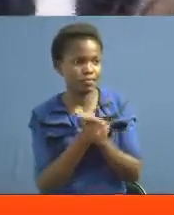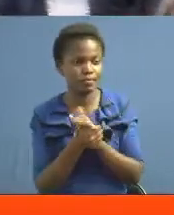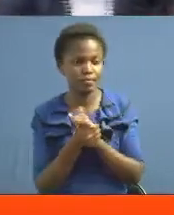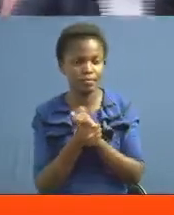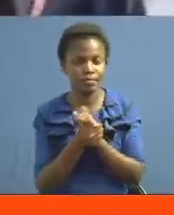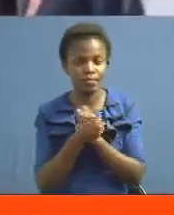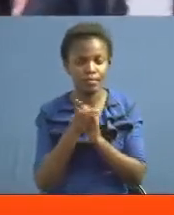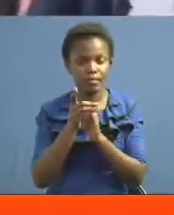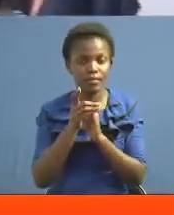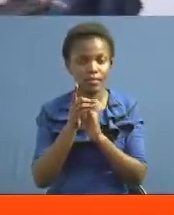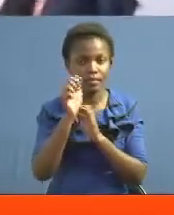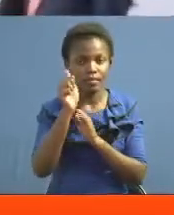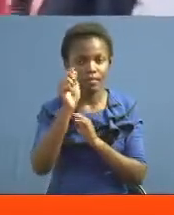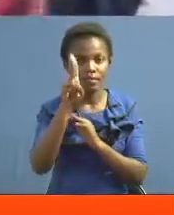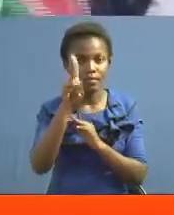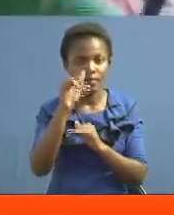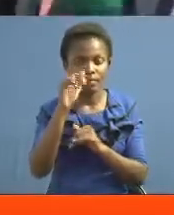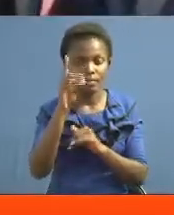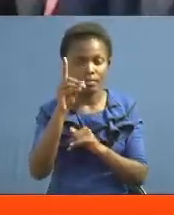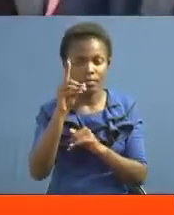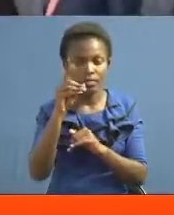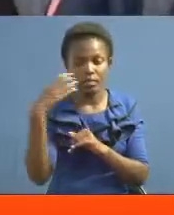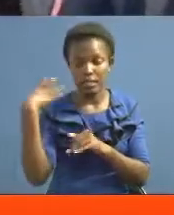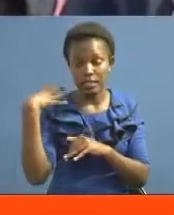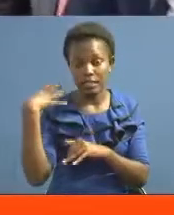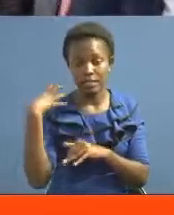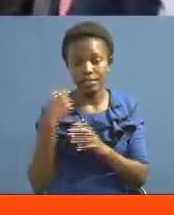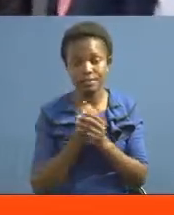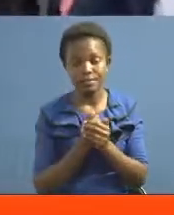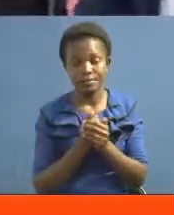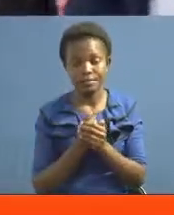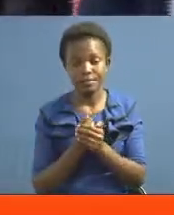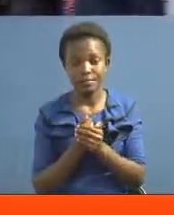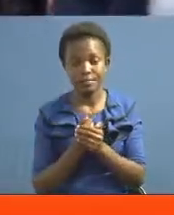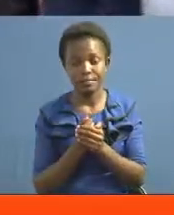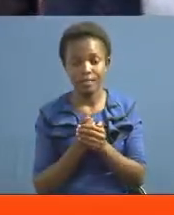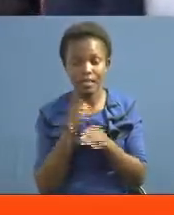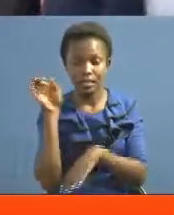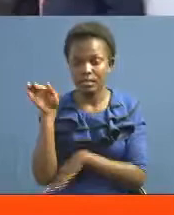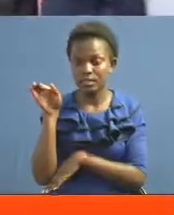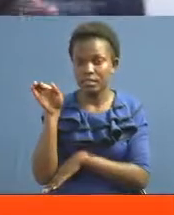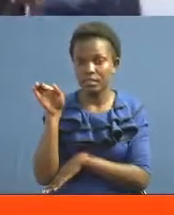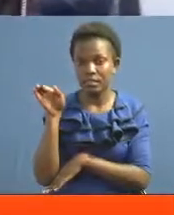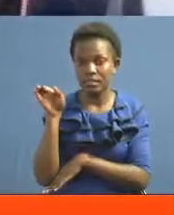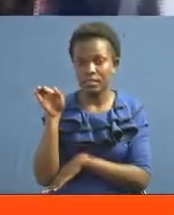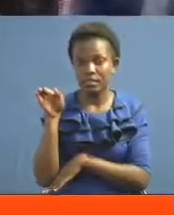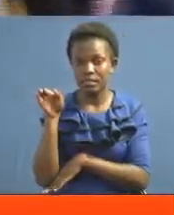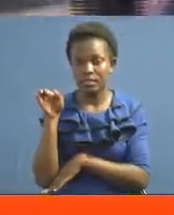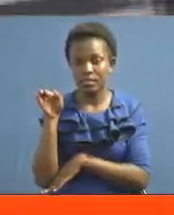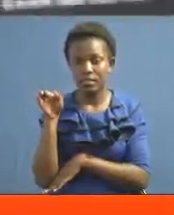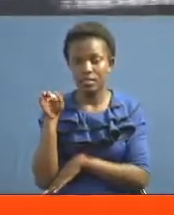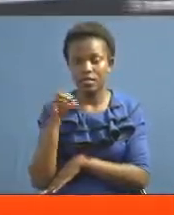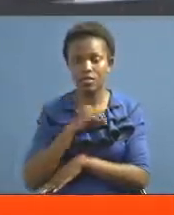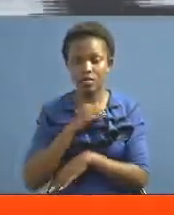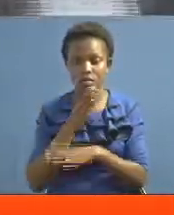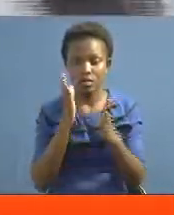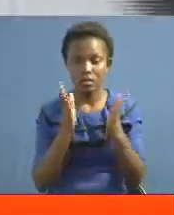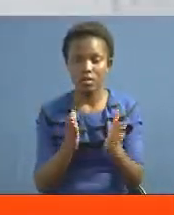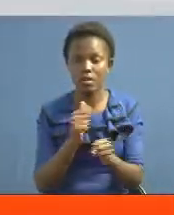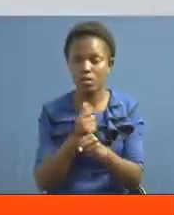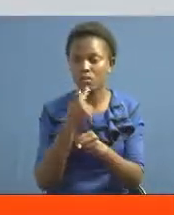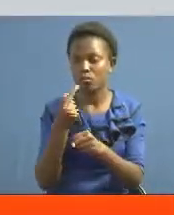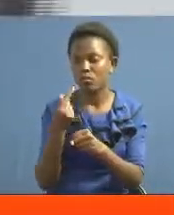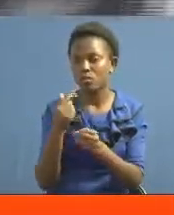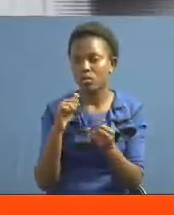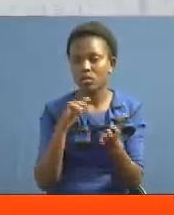David Mpatiani, who is the chairperson of the Narok Chamber of Commerce, urged owners and residents around the park to make sure